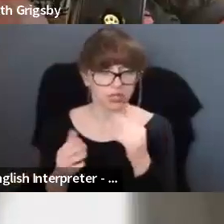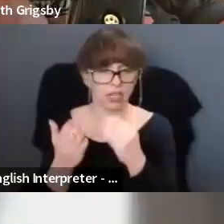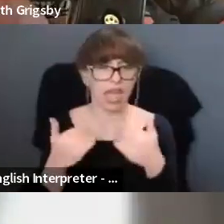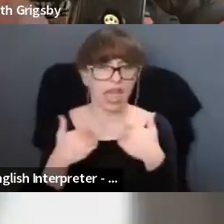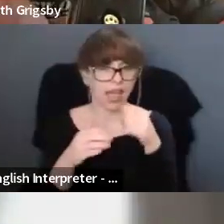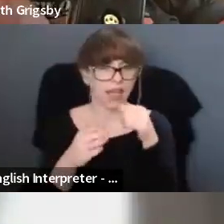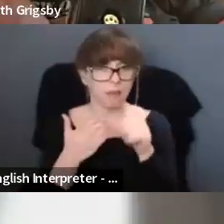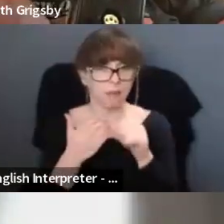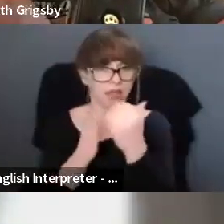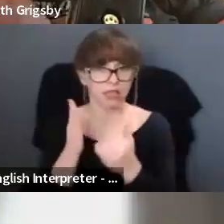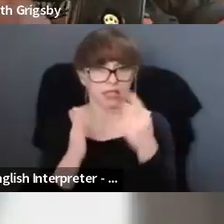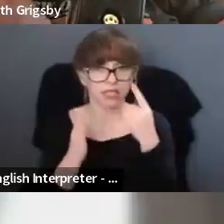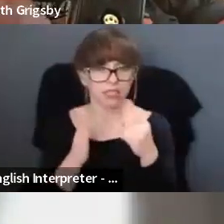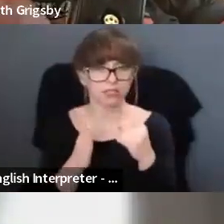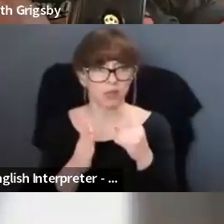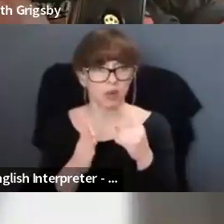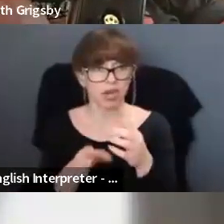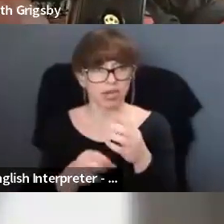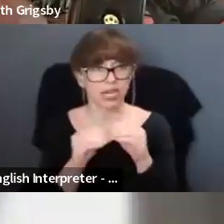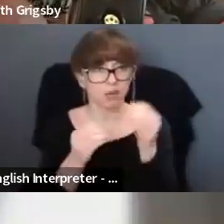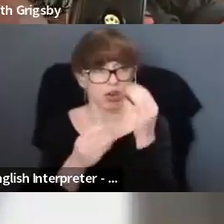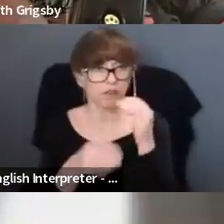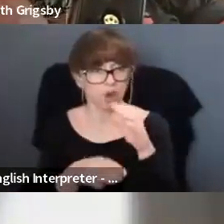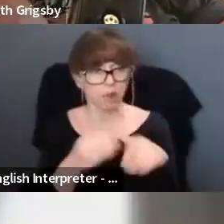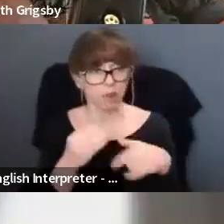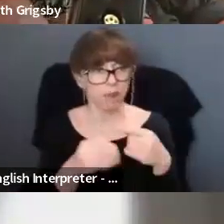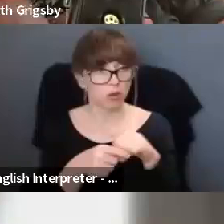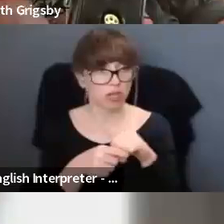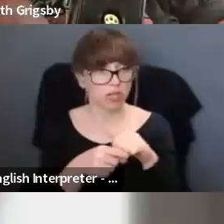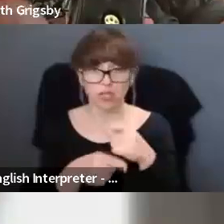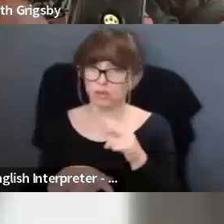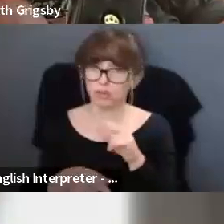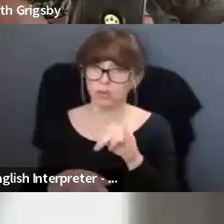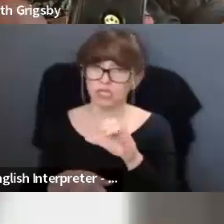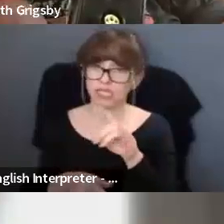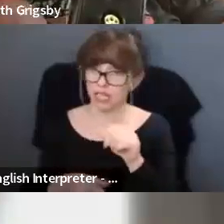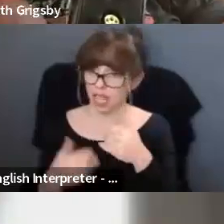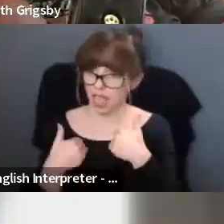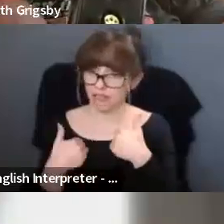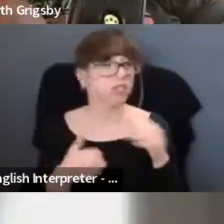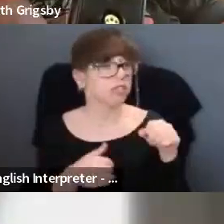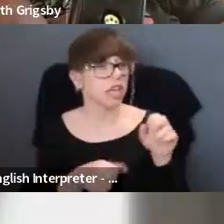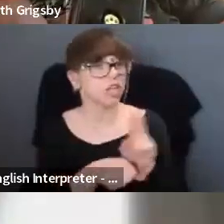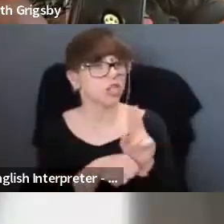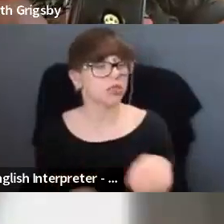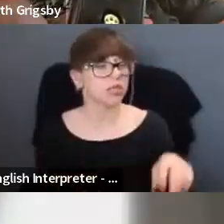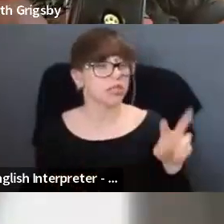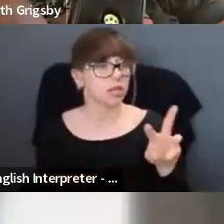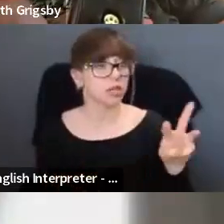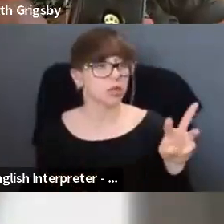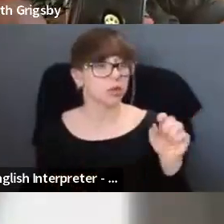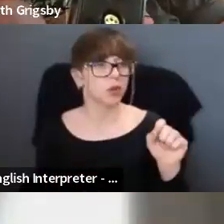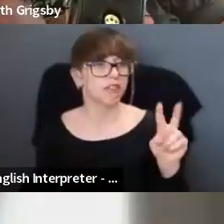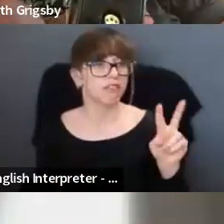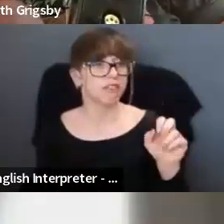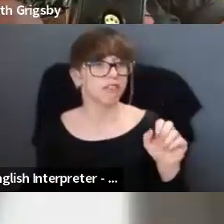trainings? Priscilla, is there a mailing list? Yeah, if you just go to our Valor website, which is valor.us, you can sign up